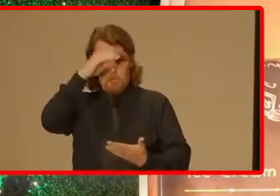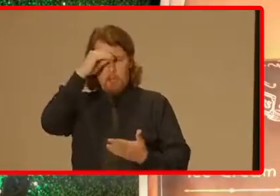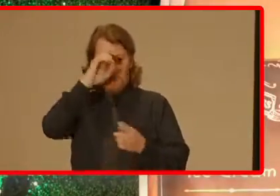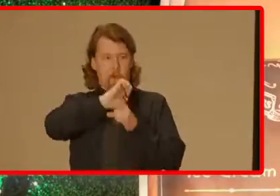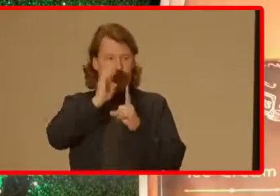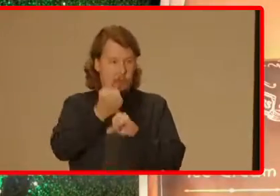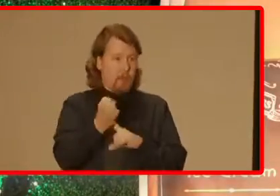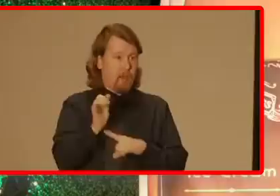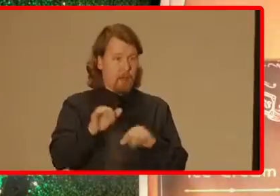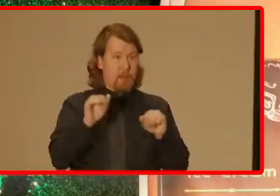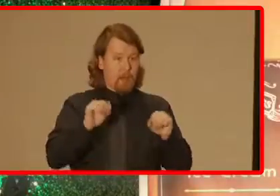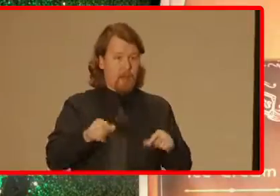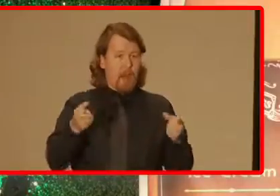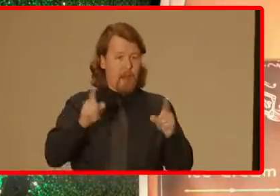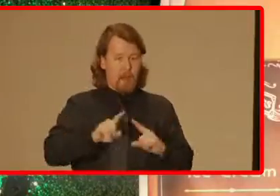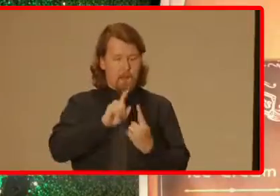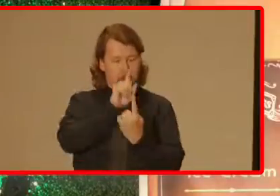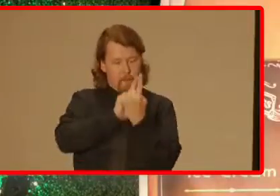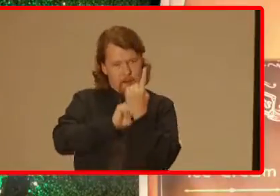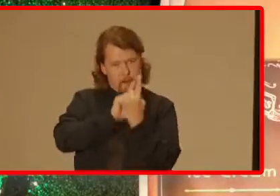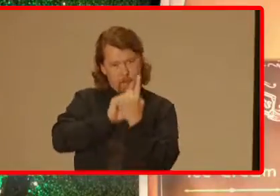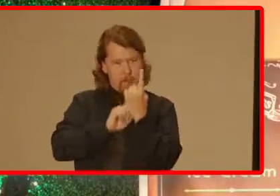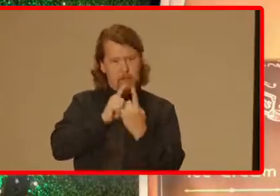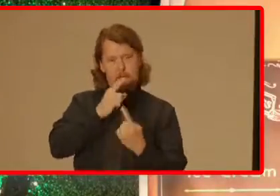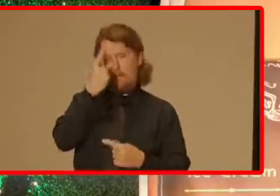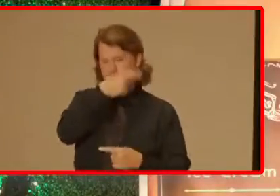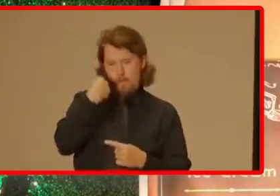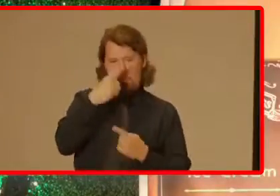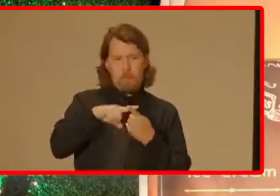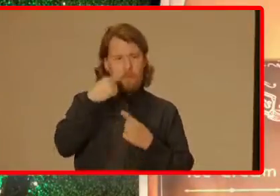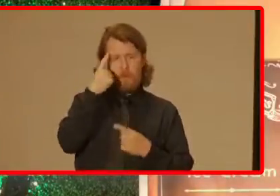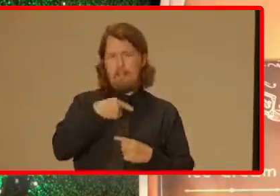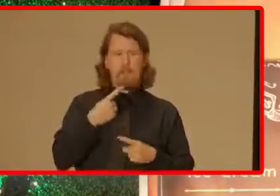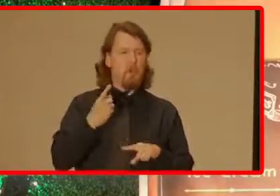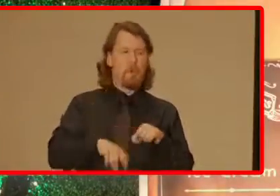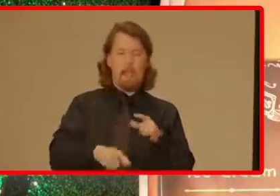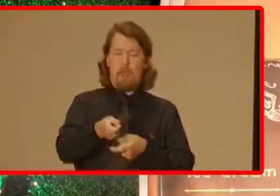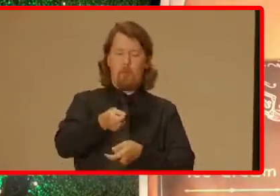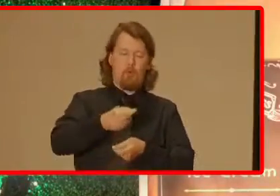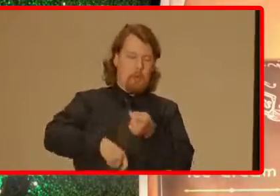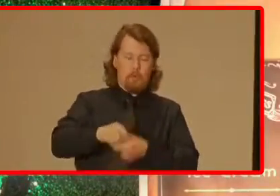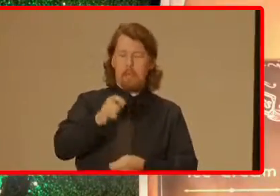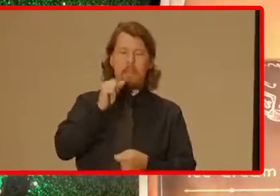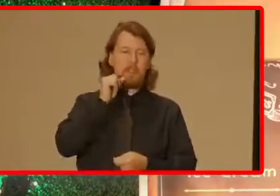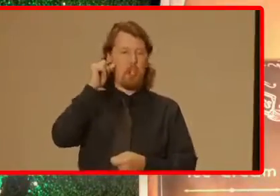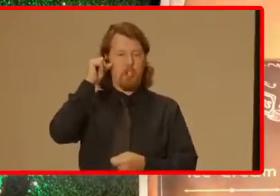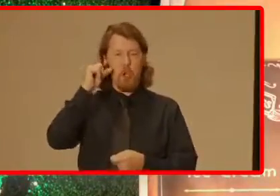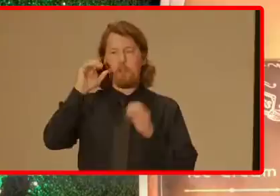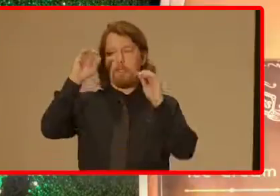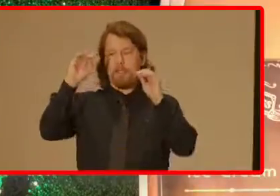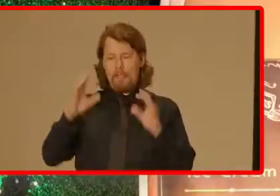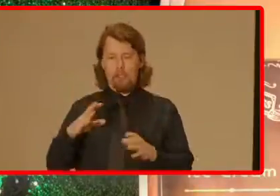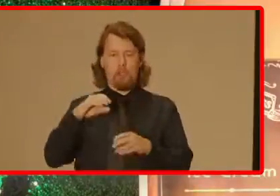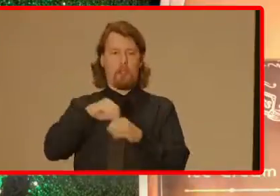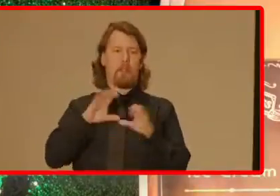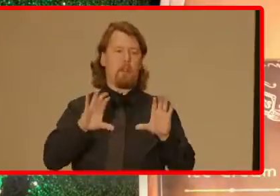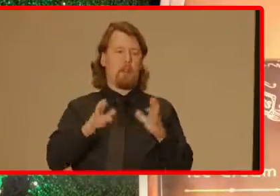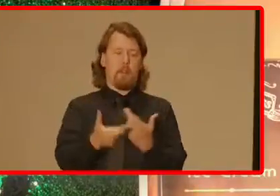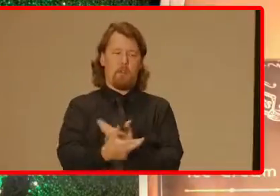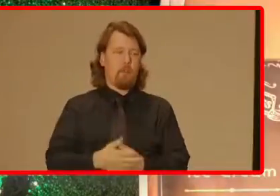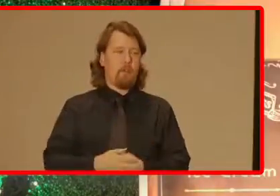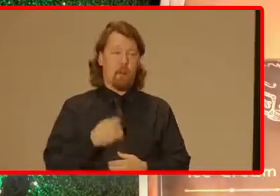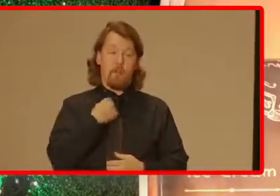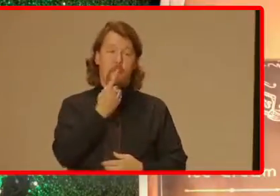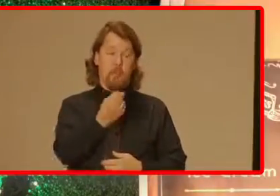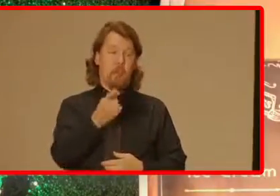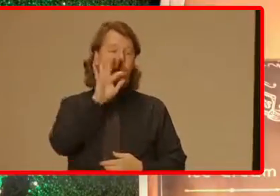be done face to face, because we know nothing replaces that teacher and that adult in the classroom. And I gotta tell you,